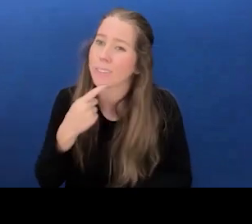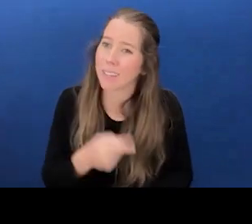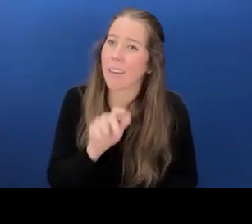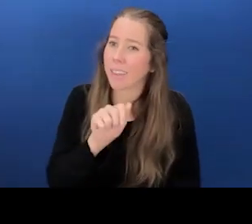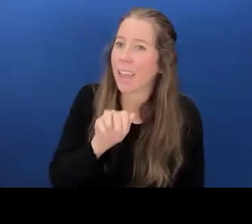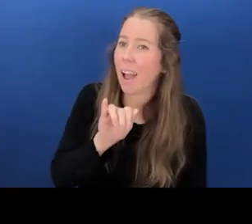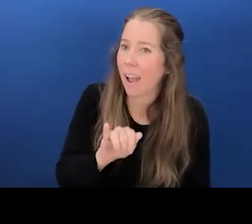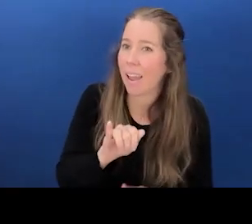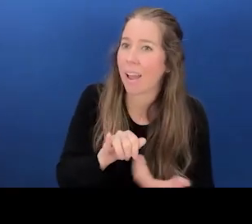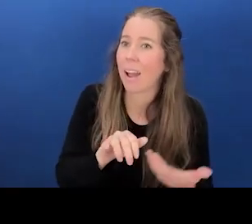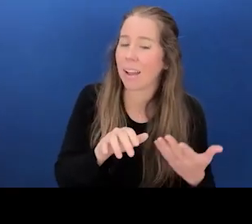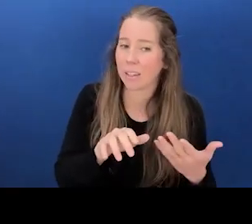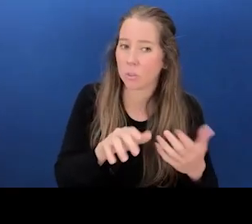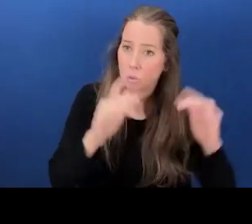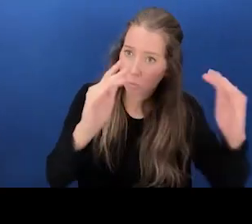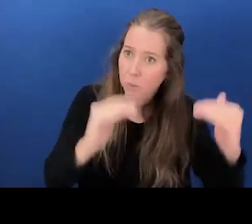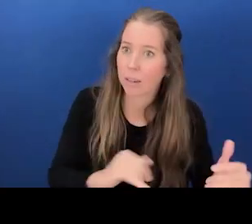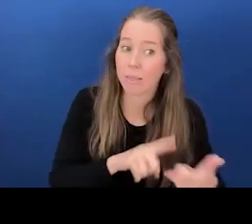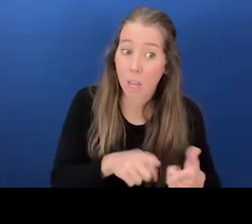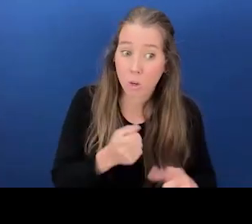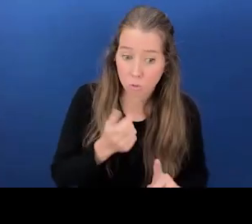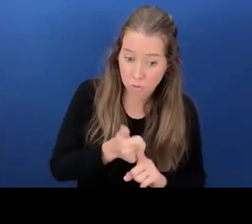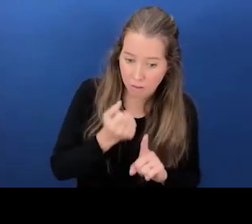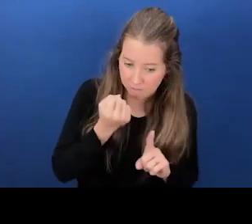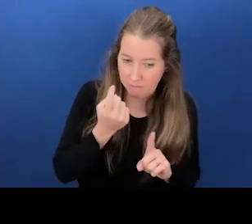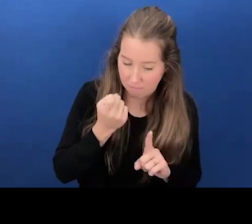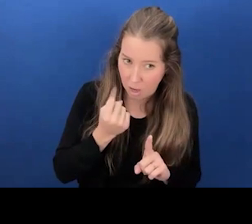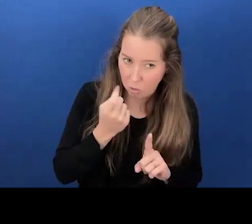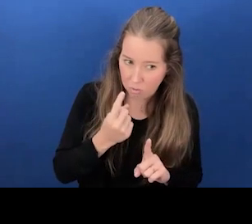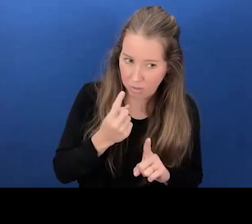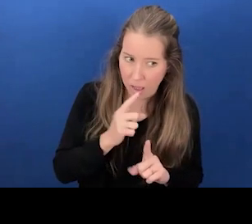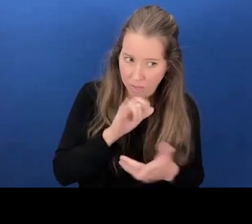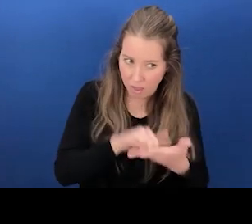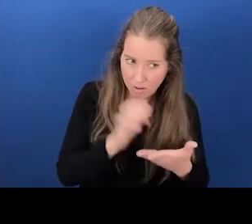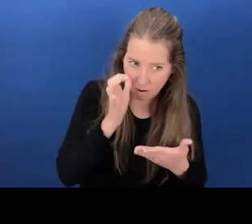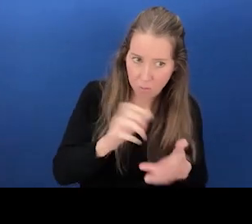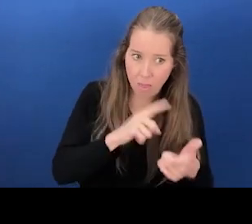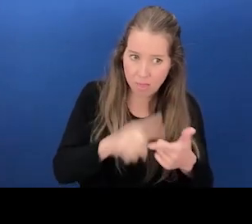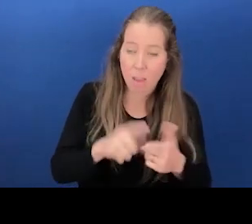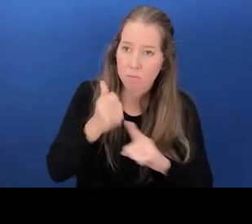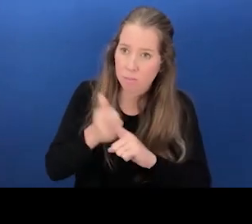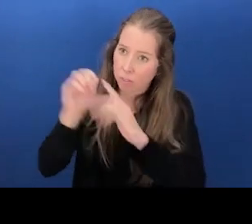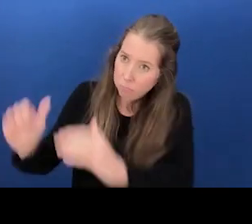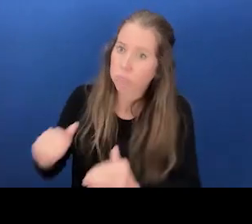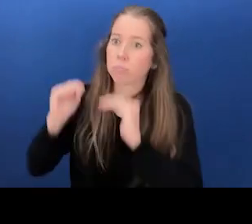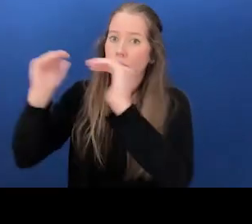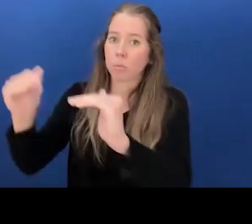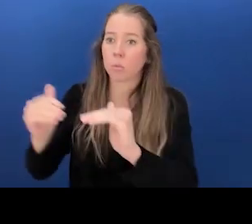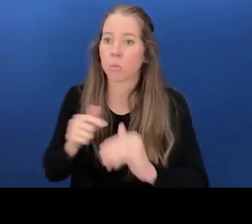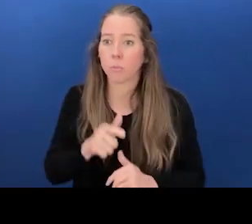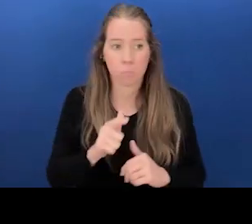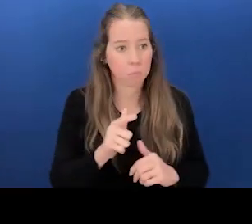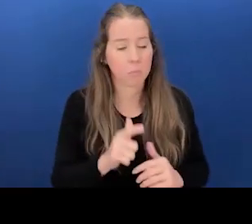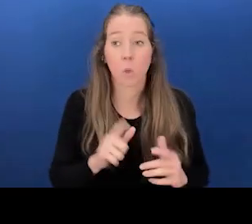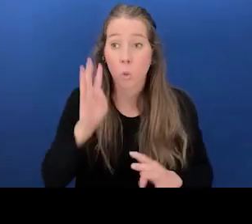to bring it down and that you understand what's written and you start bringing it up to your level. So you digest the information, you build it